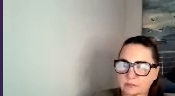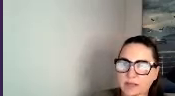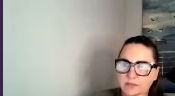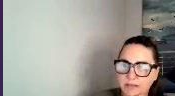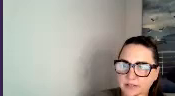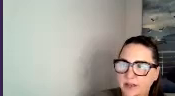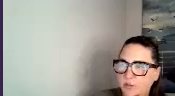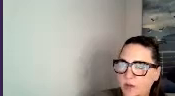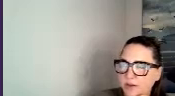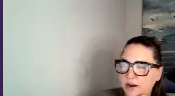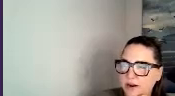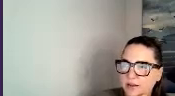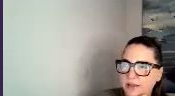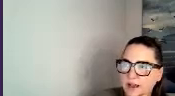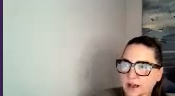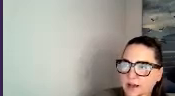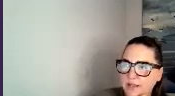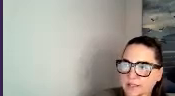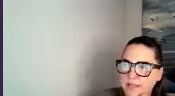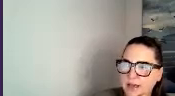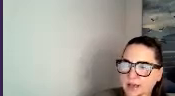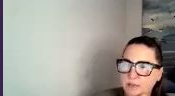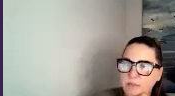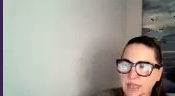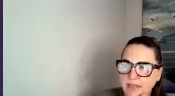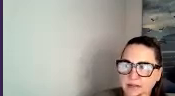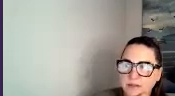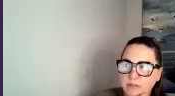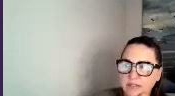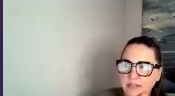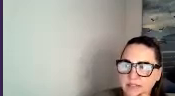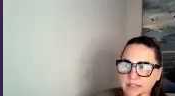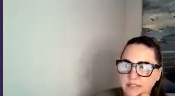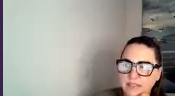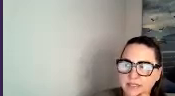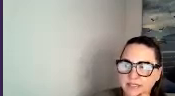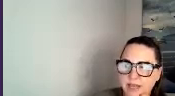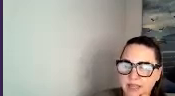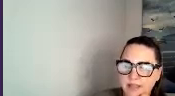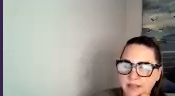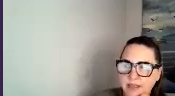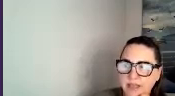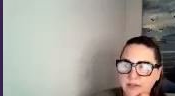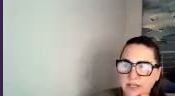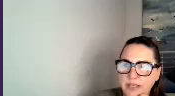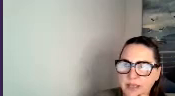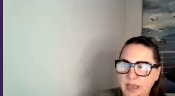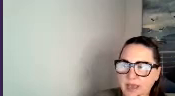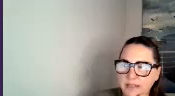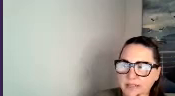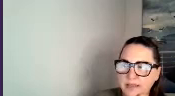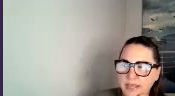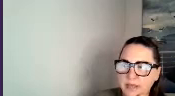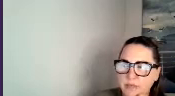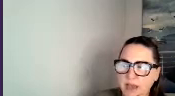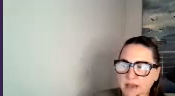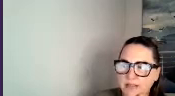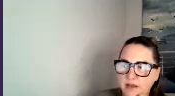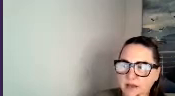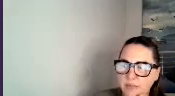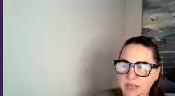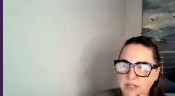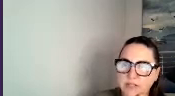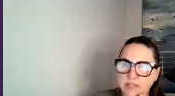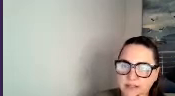relevant webinar on MAID, medical assistance in dying, and looking at the